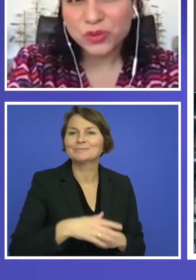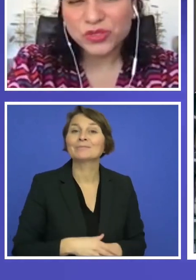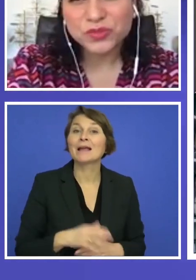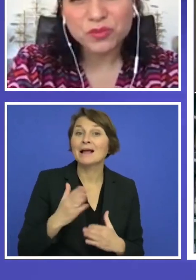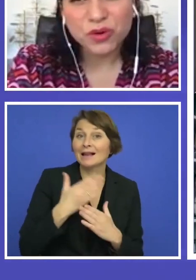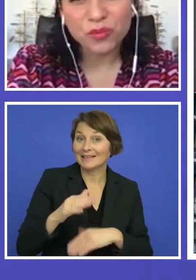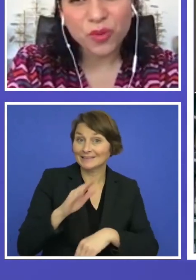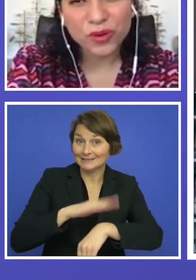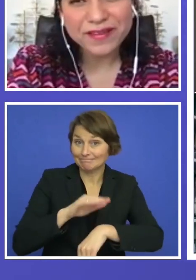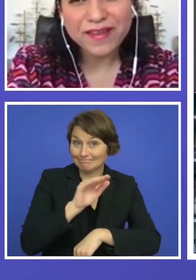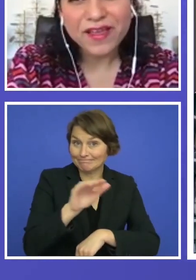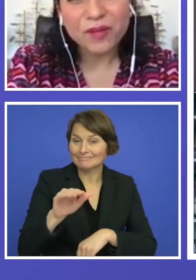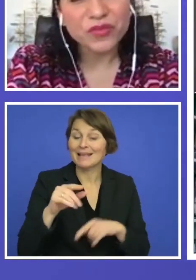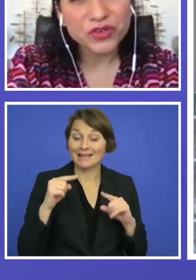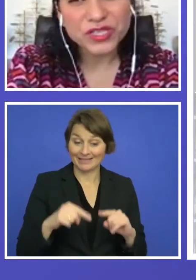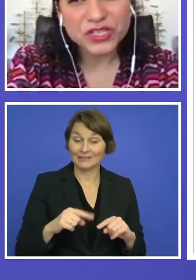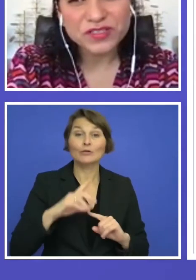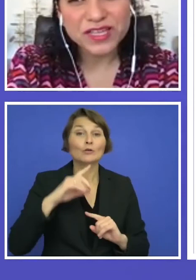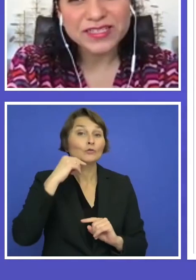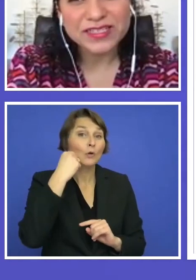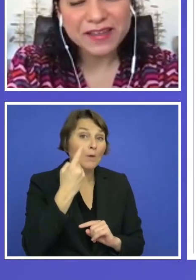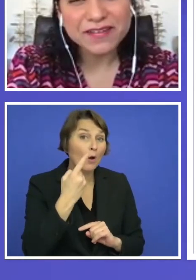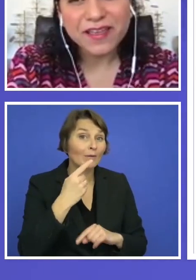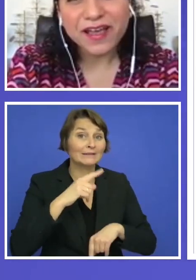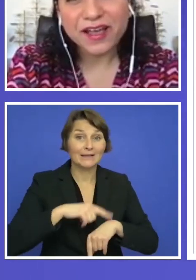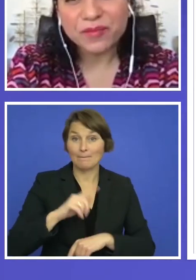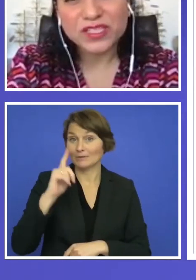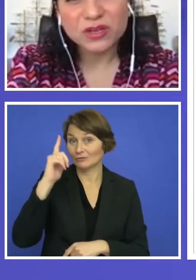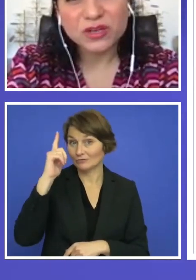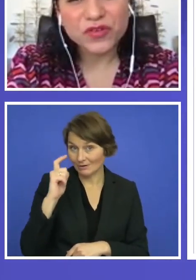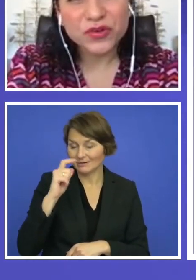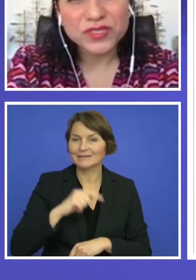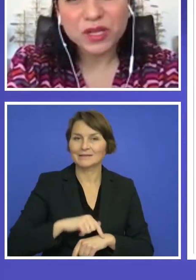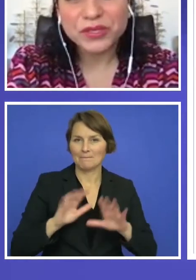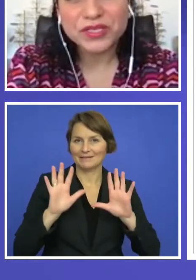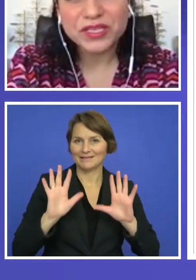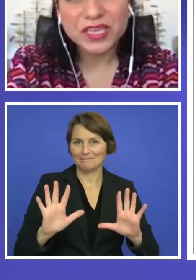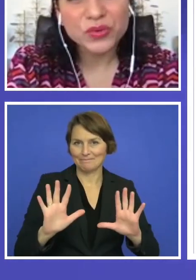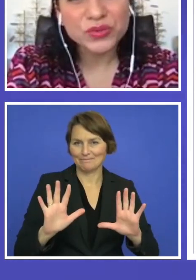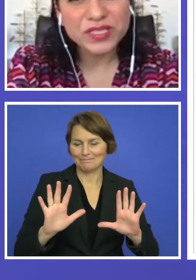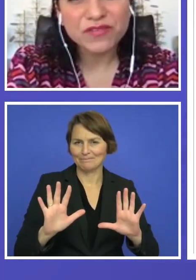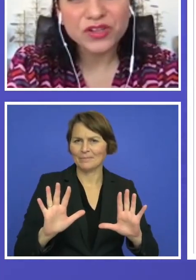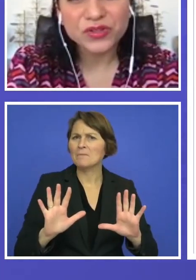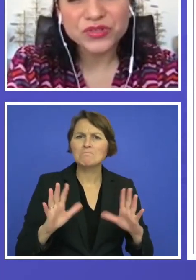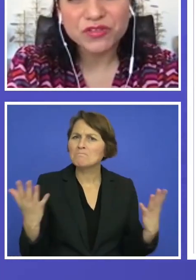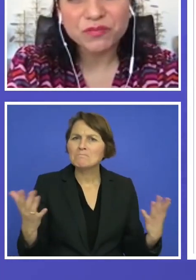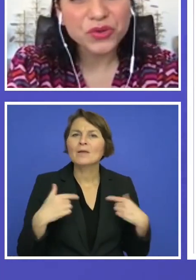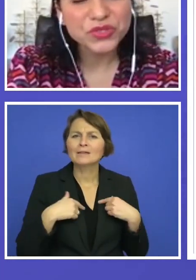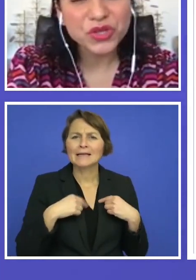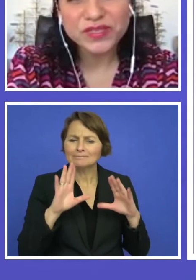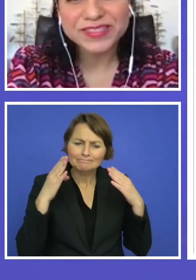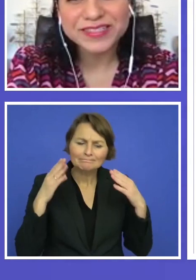sessions will resume tomorrow morning. The first session is at 10, and it's going to be focusing on building equal, safe, and